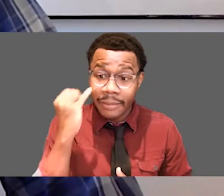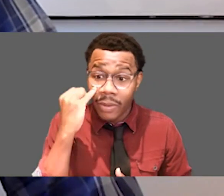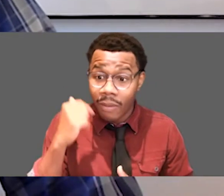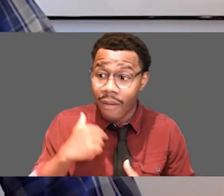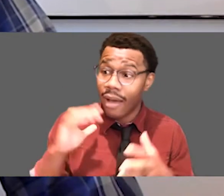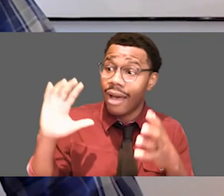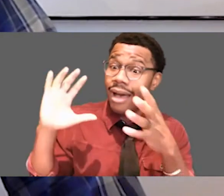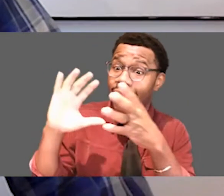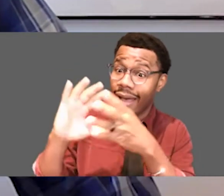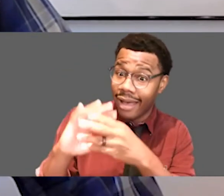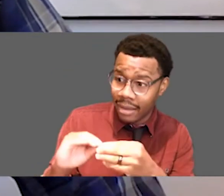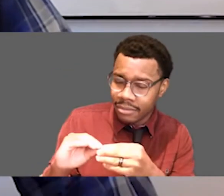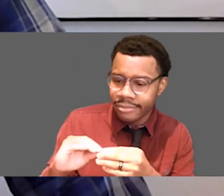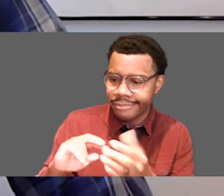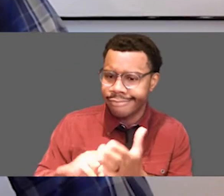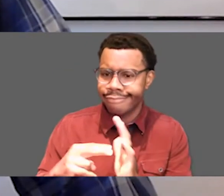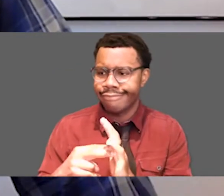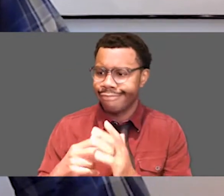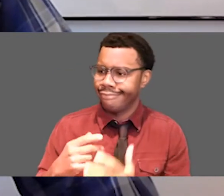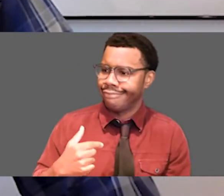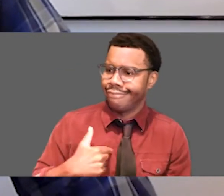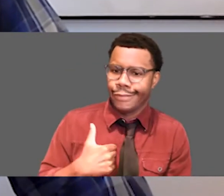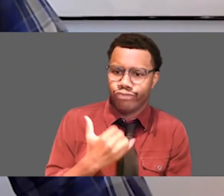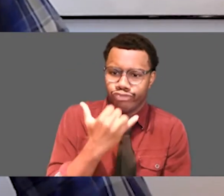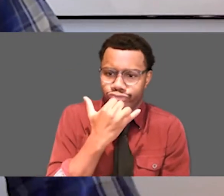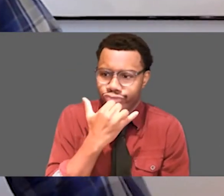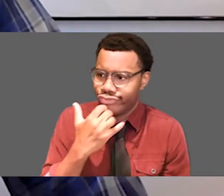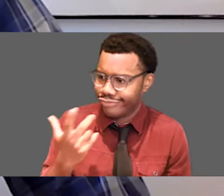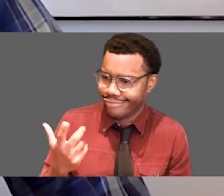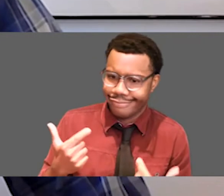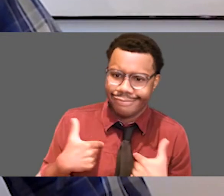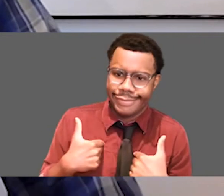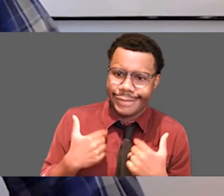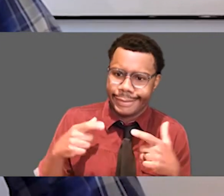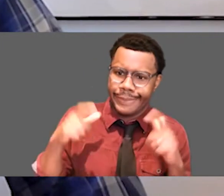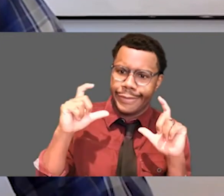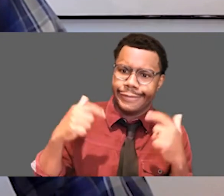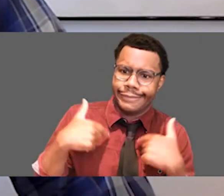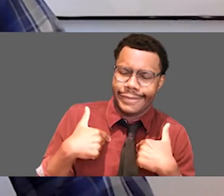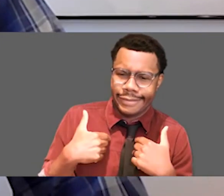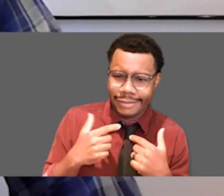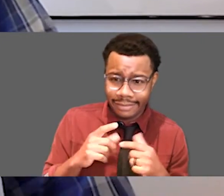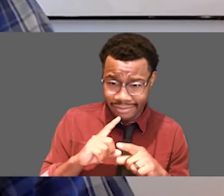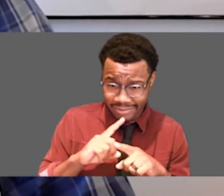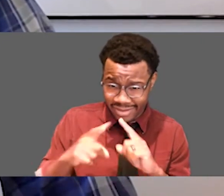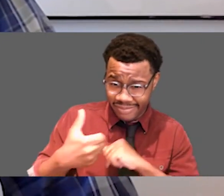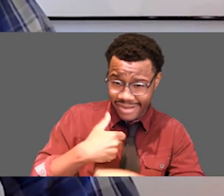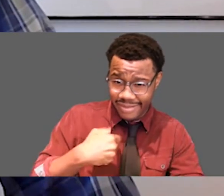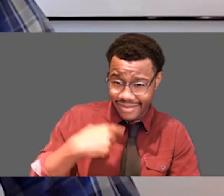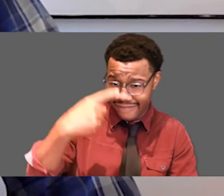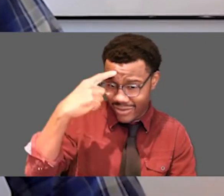and embarrasses me. Even though I had no fault in his addiction, it is a stigma that I have never